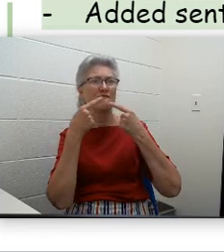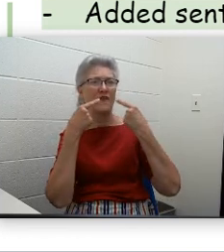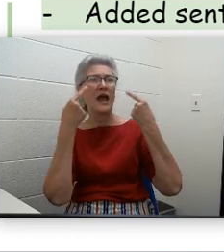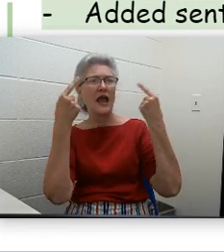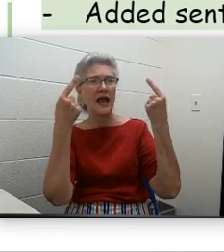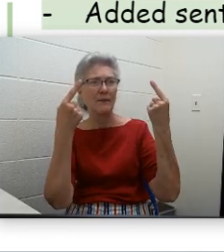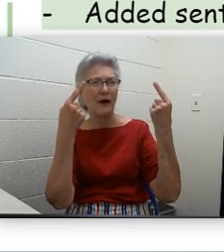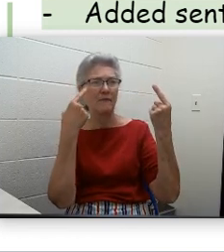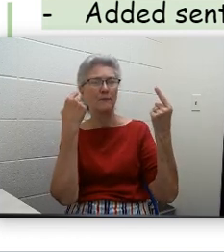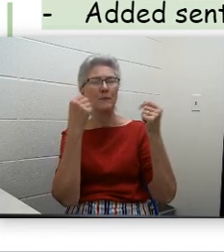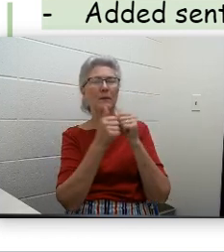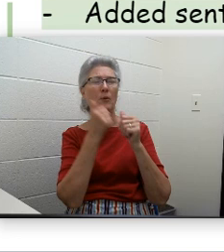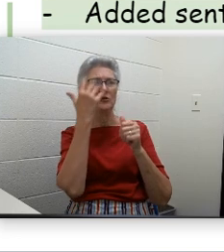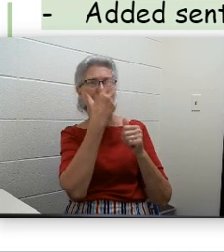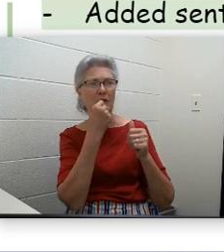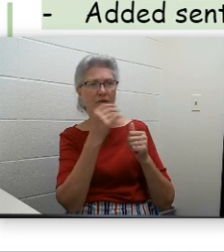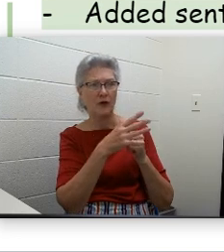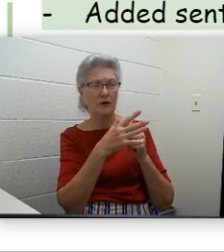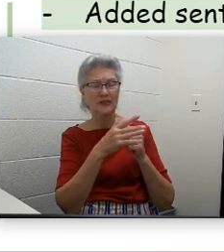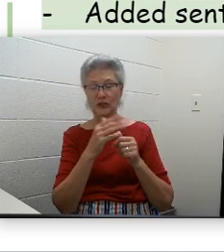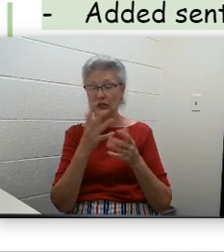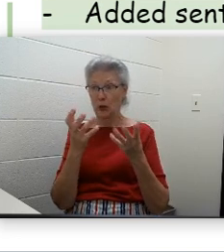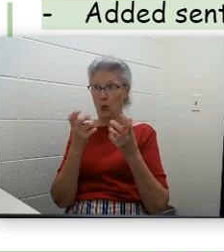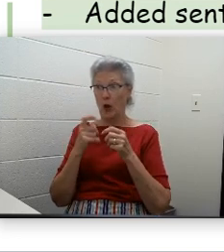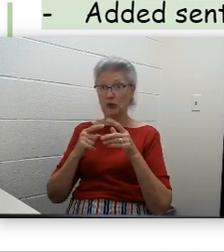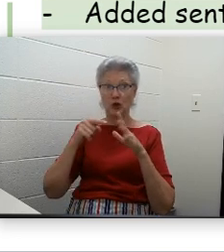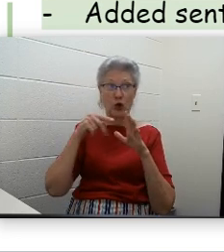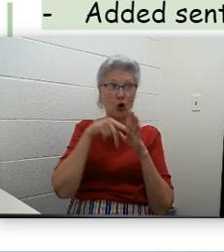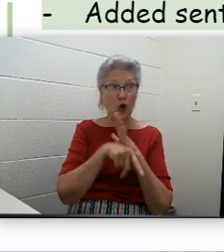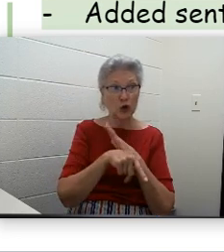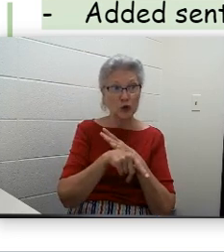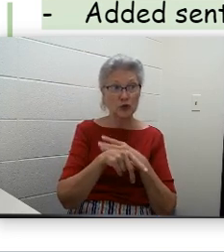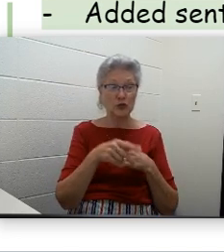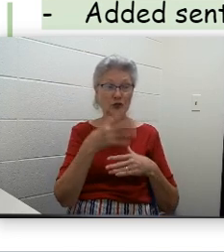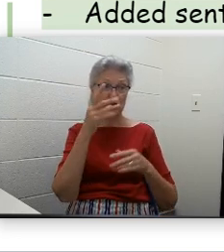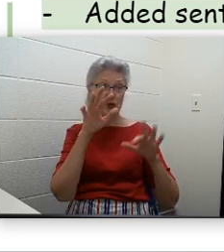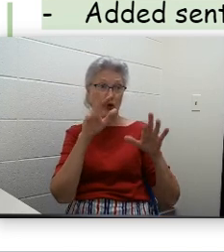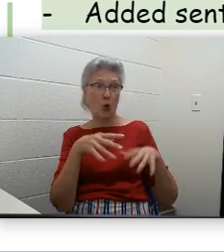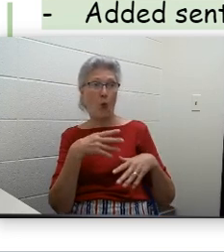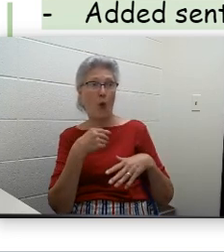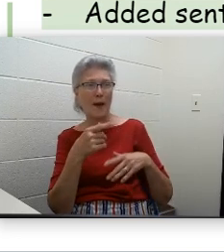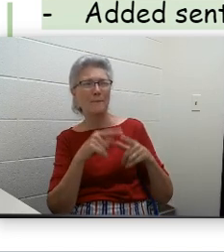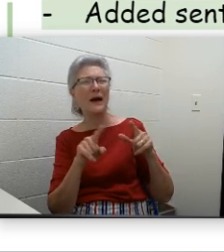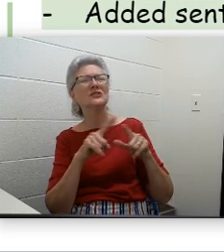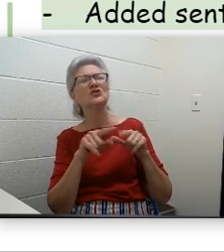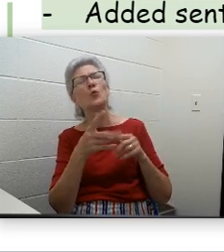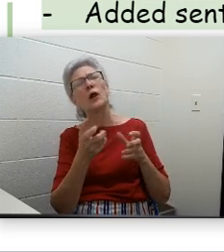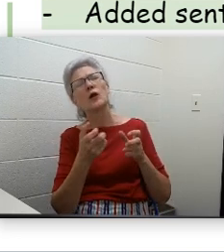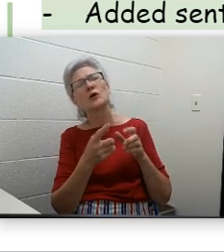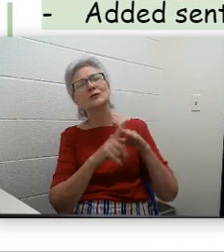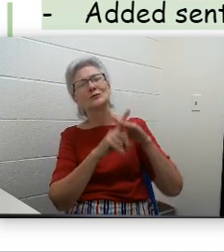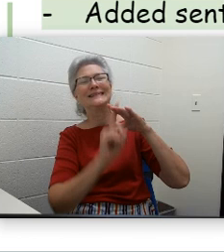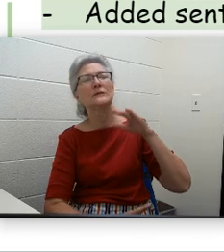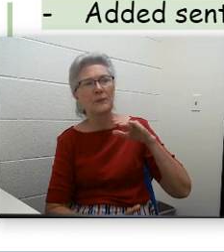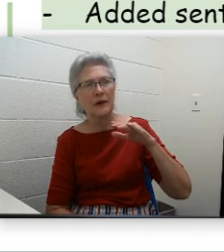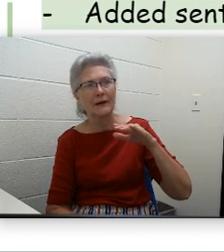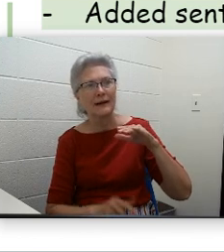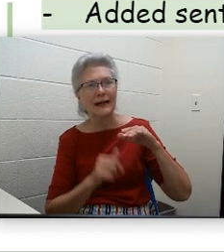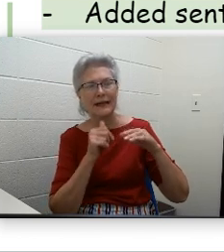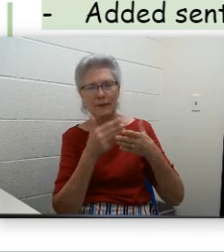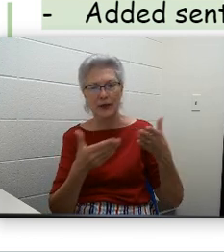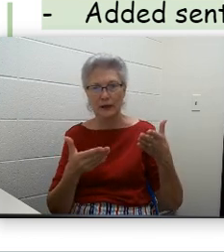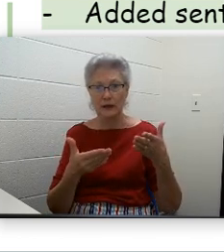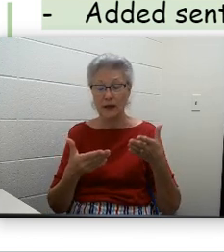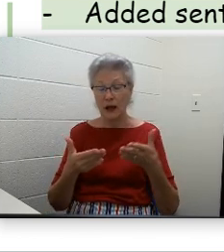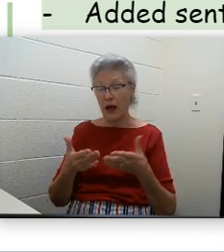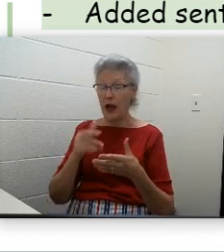Snow White, but she needed her to go, to almost disappear. So again, I'm just adding more to the story. It still flows, it still works, but